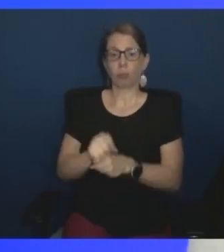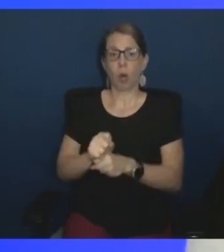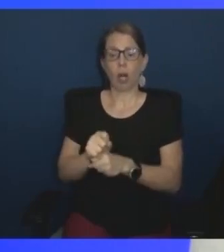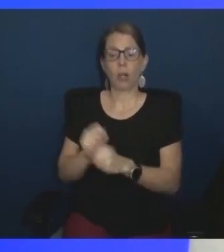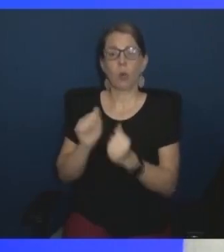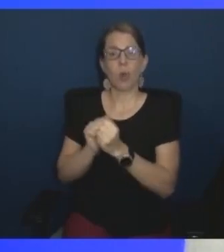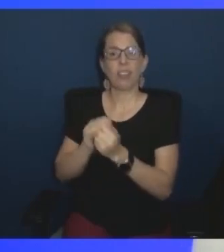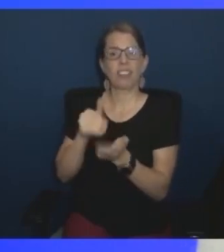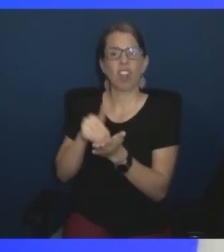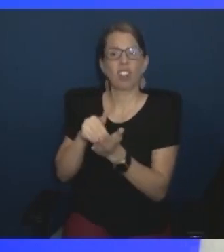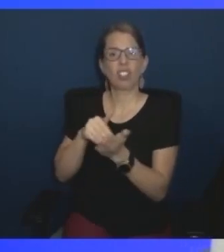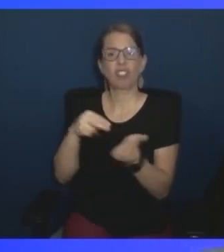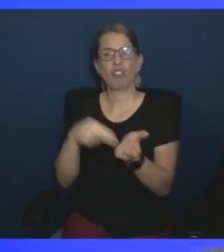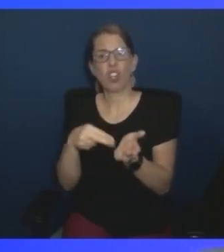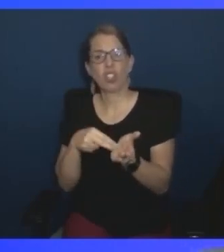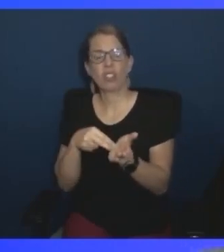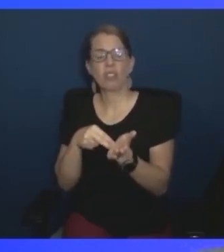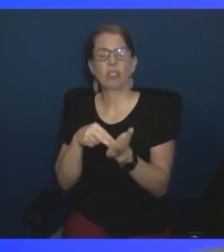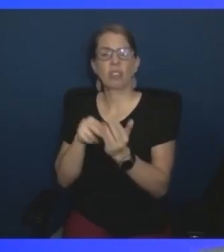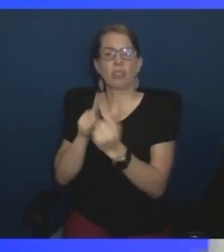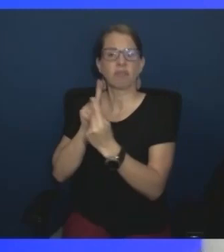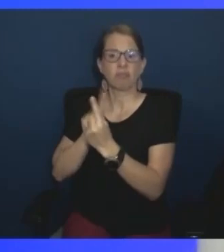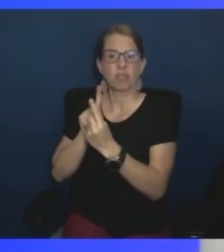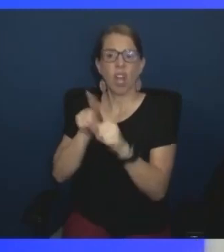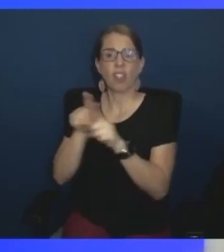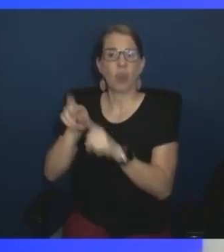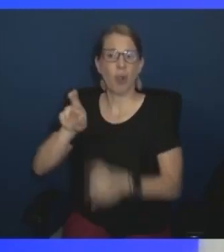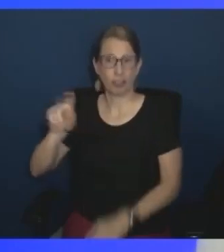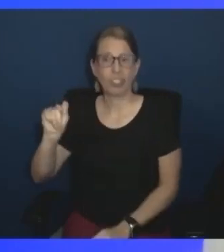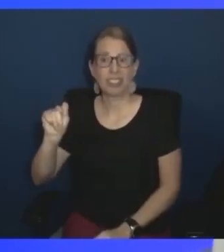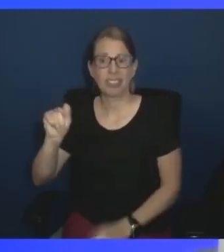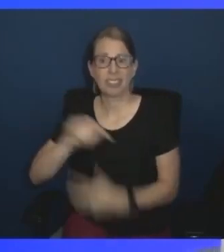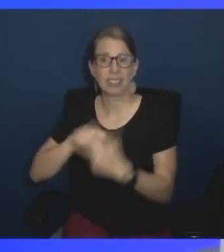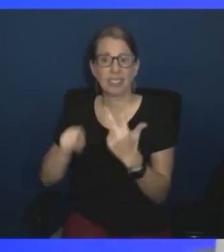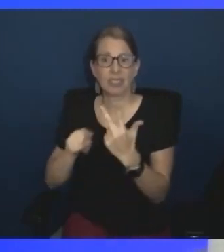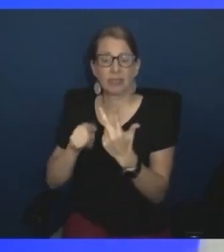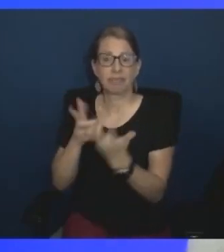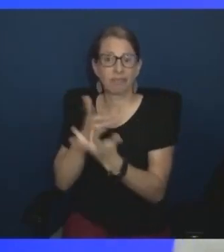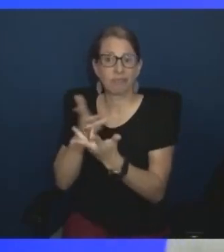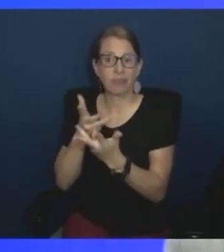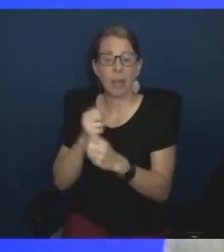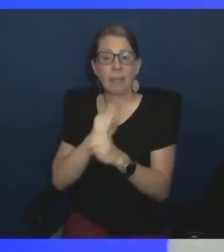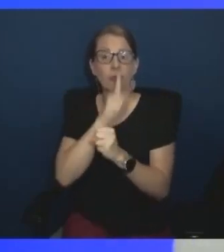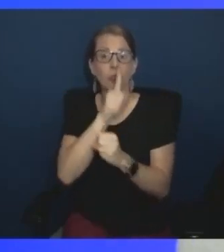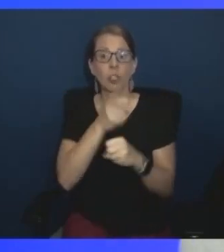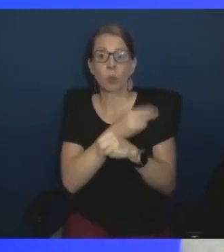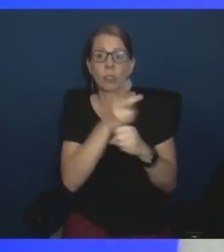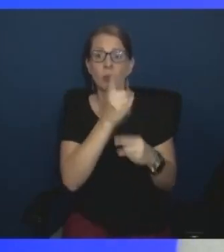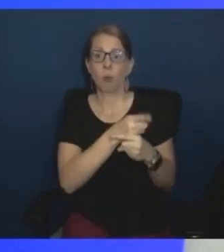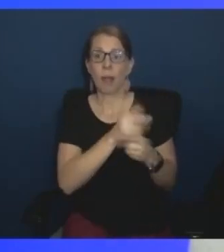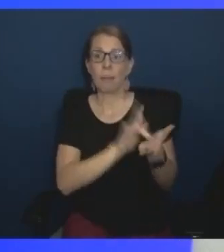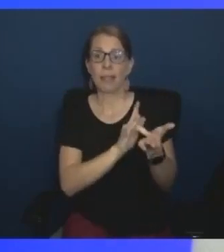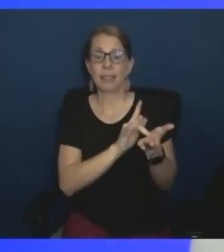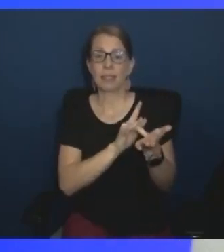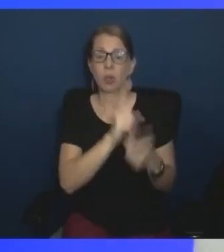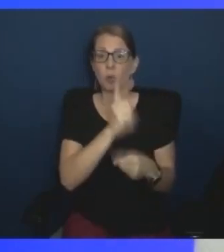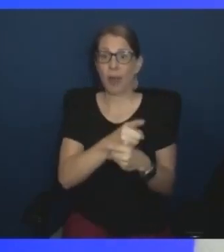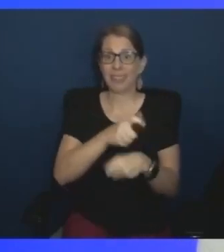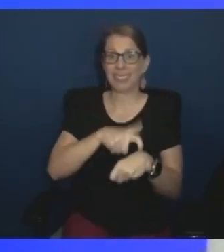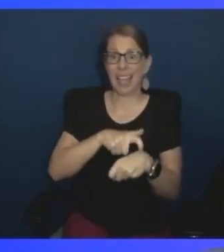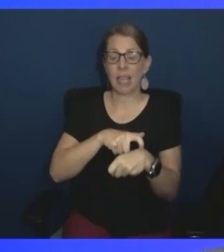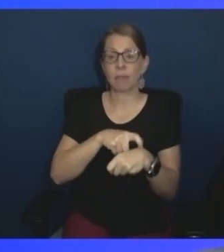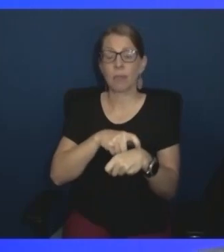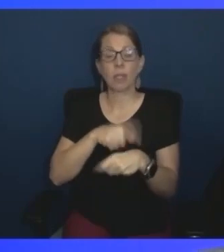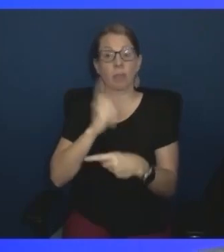our nursing colleagues, and oftentimes our respiratory therapists, to make sure that we're using the right meds at the right time and the right way. So some of the